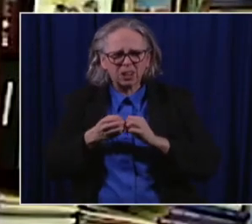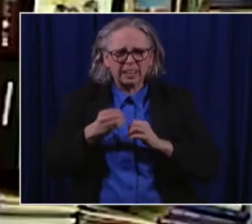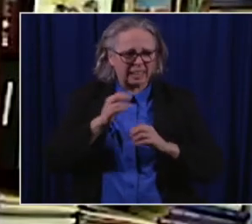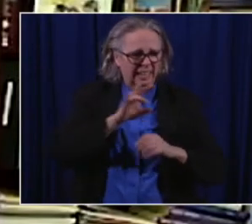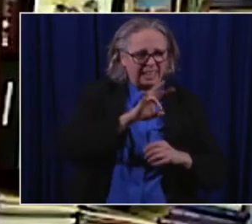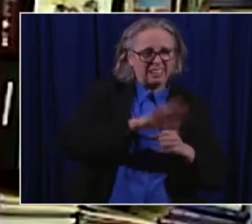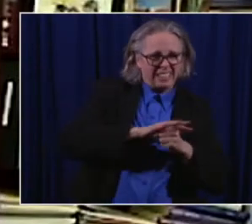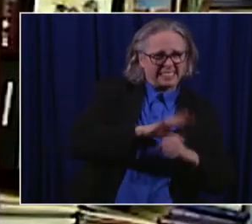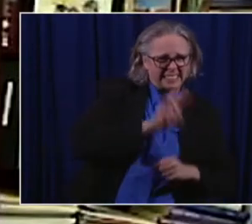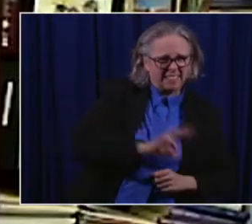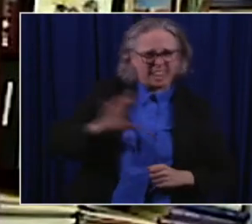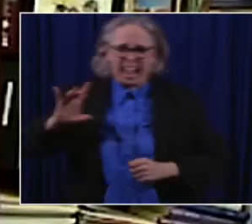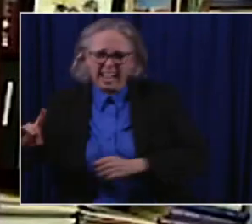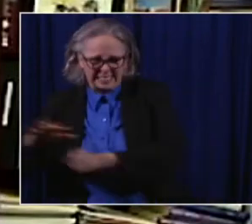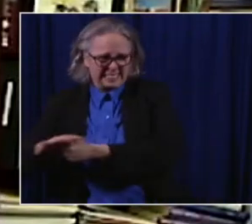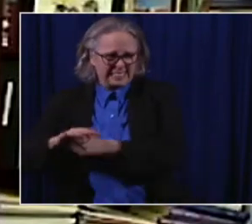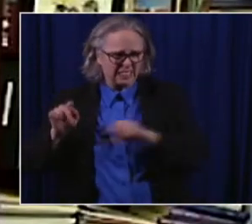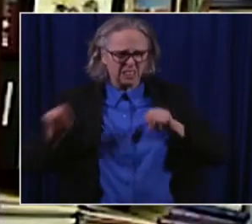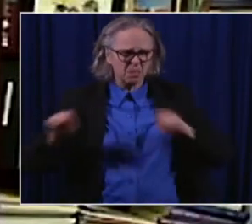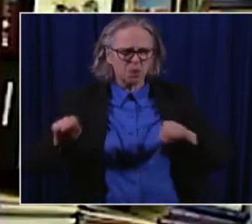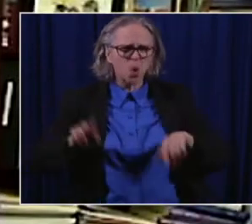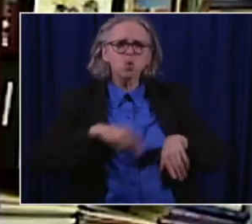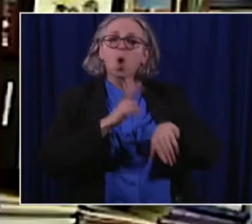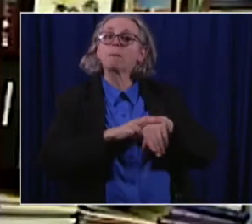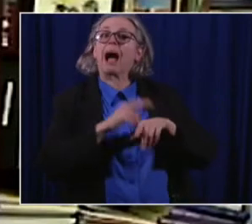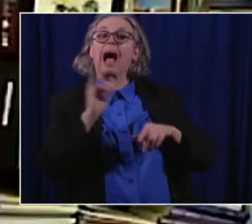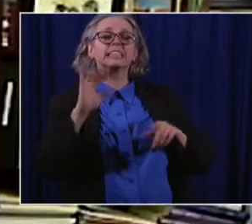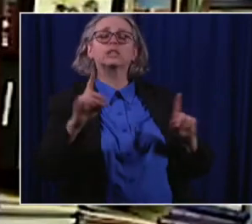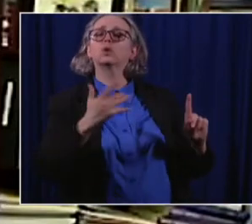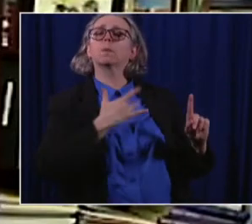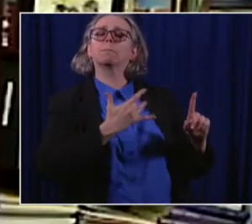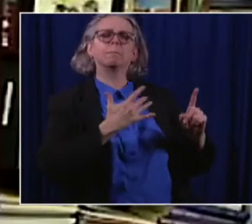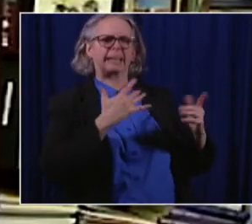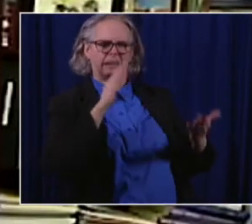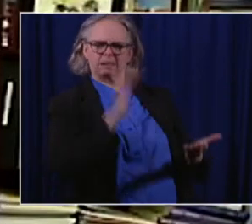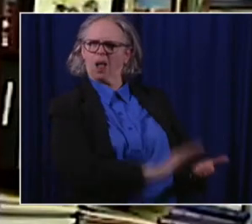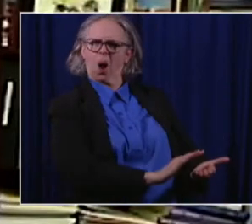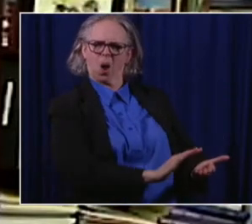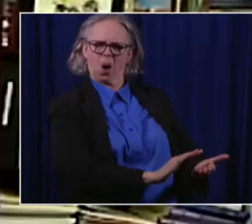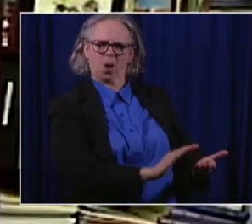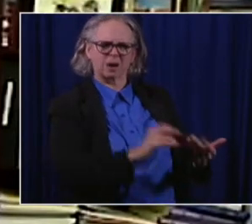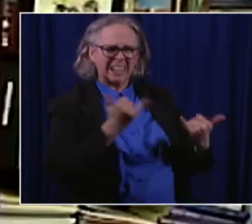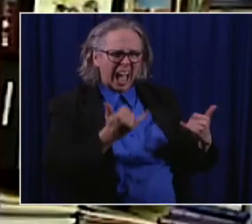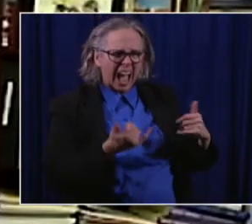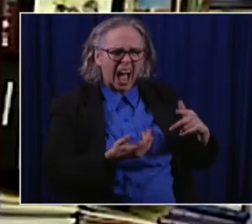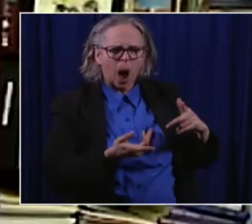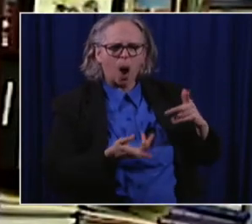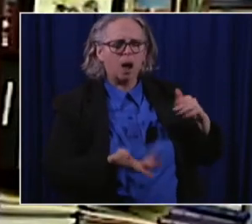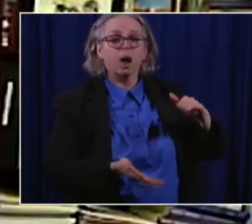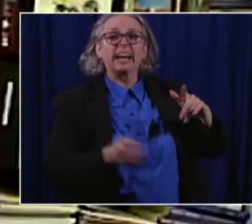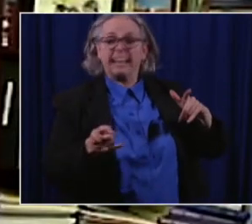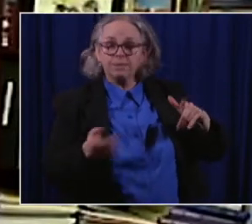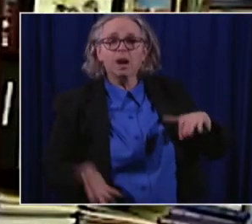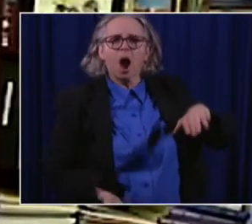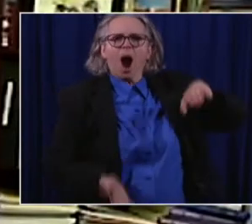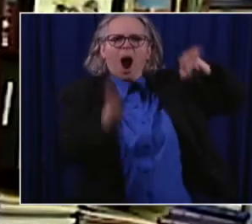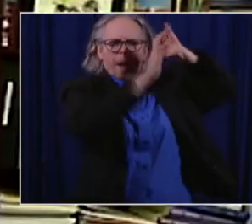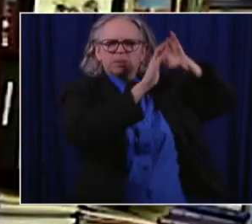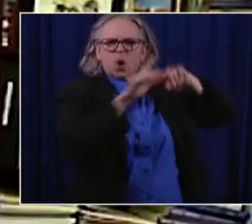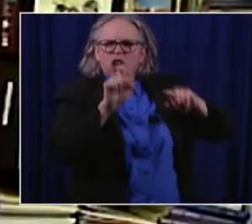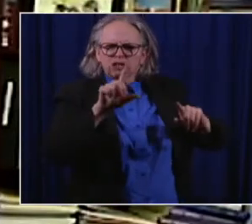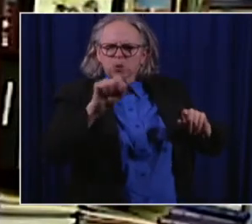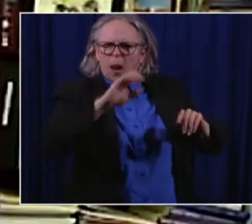of their normal ICU capacity. So they've expanded a little bit, but one of those hospitals over the holiday weekend, needed